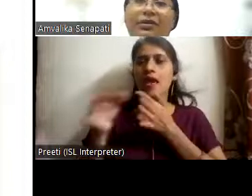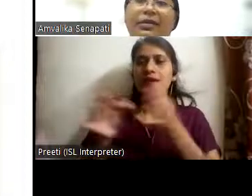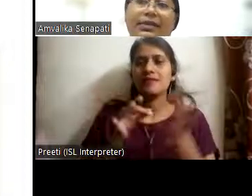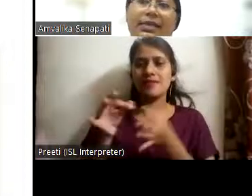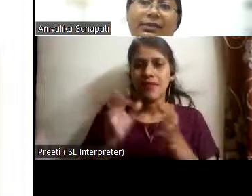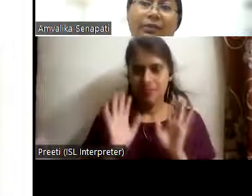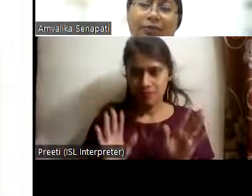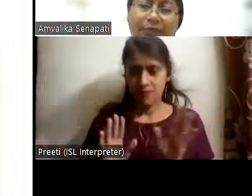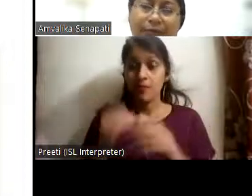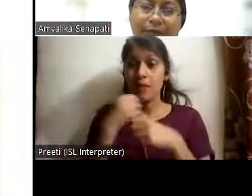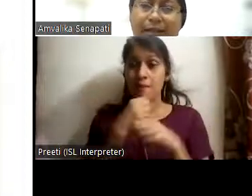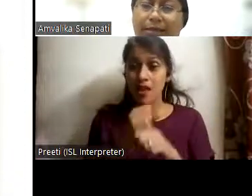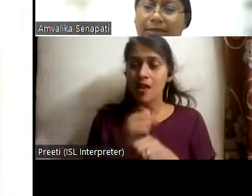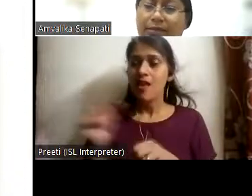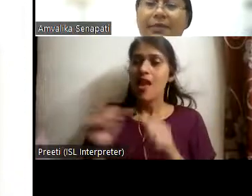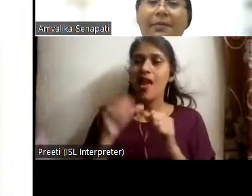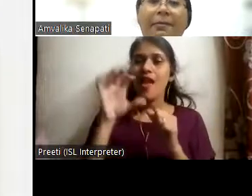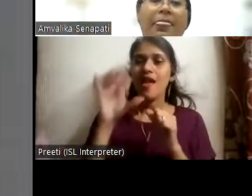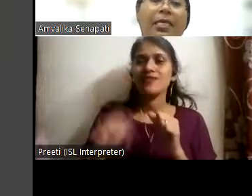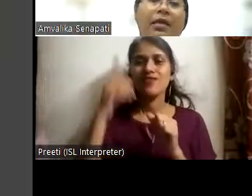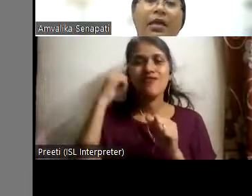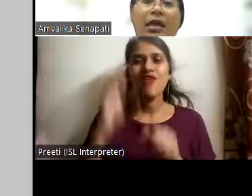which are being made accessible for people with blindness.